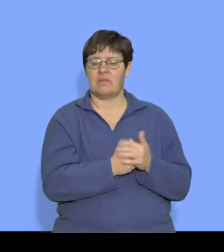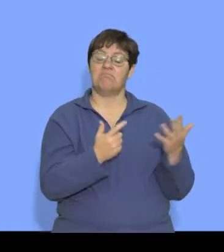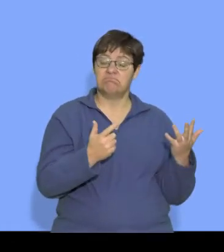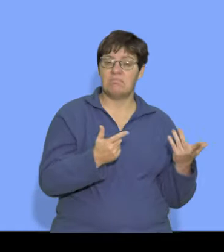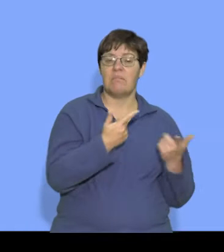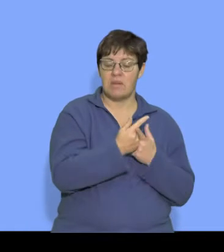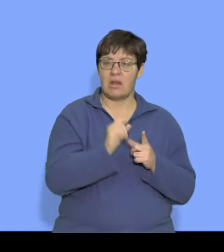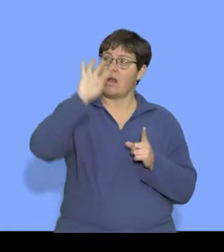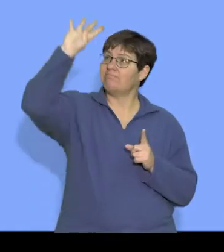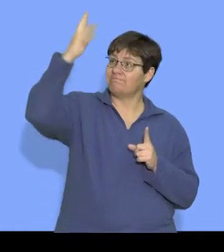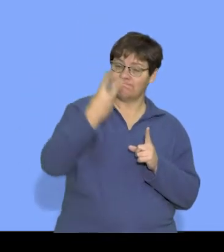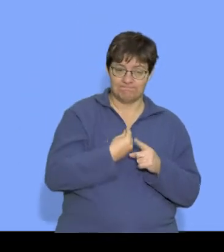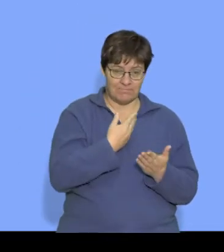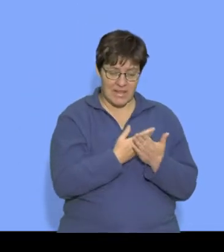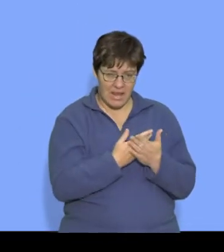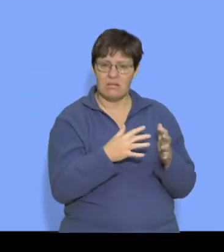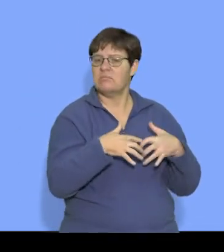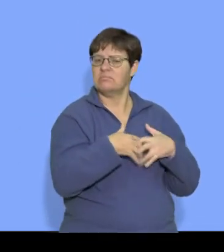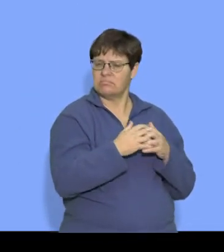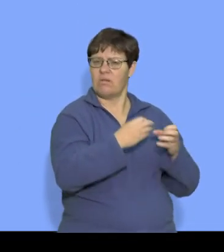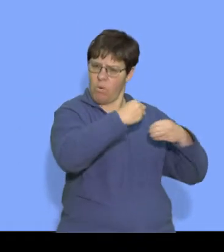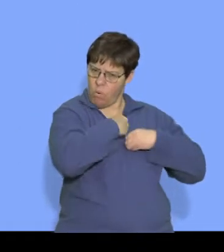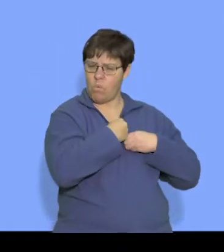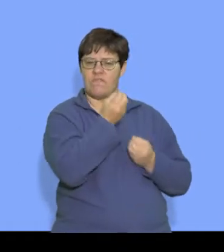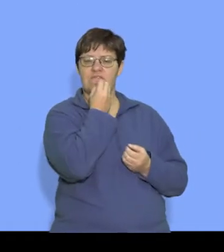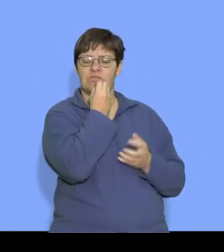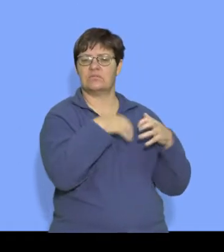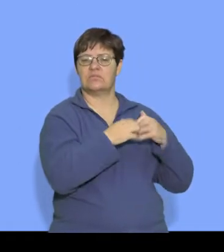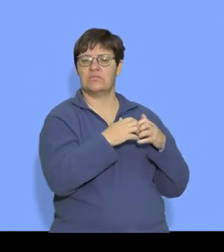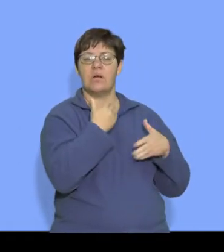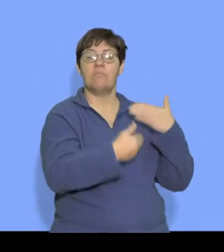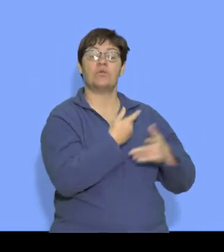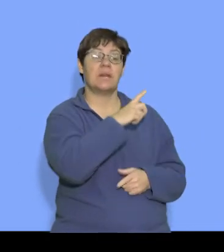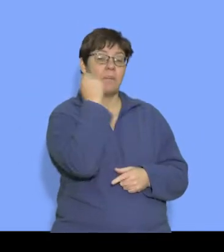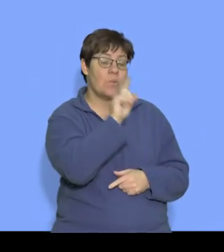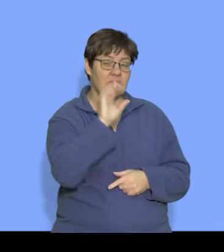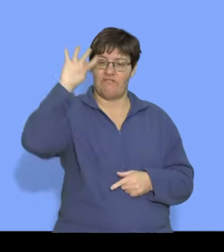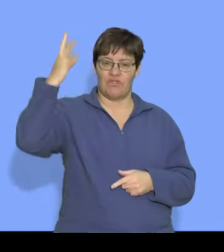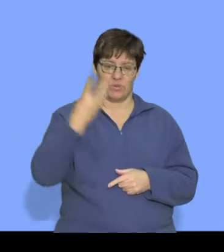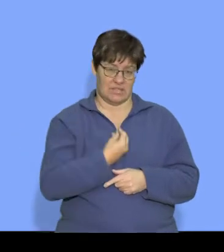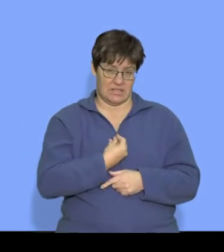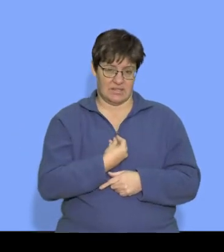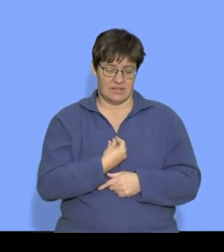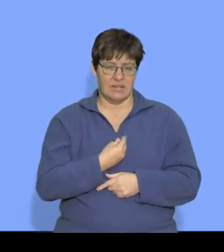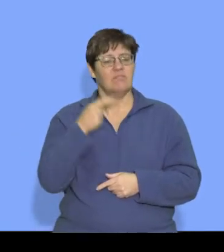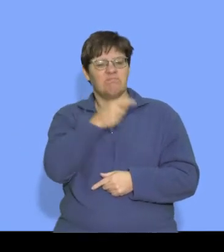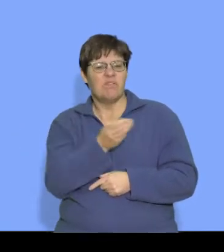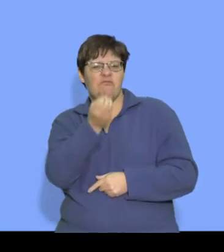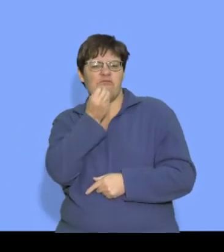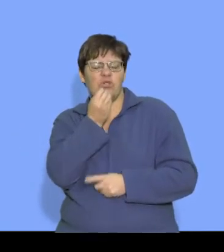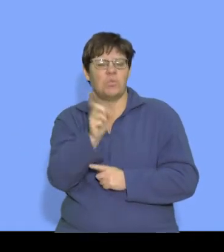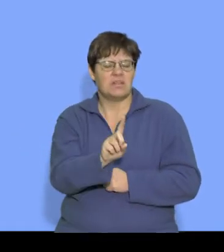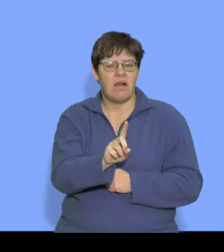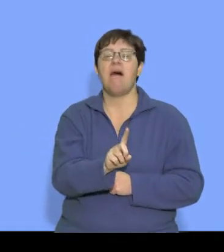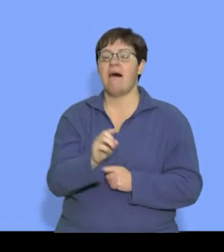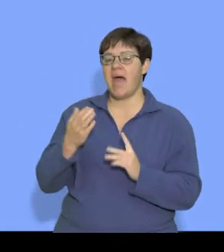that are able to photosynthesize. They can make their own food through a process called photosynthesis. So their mode of nutrition